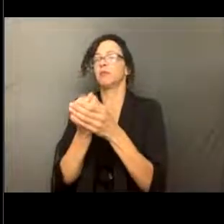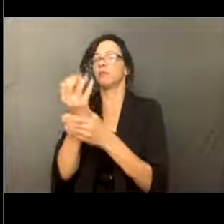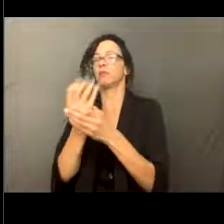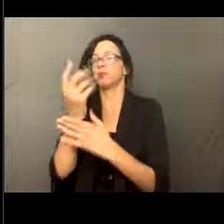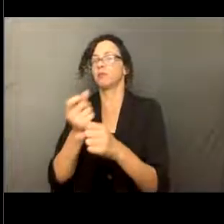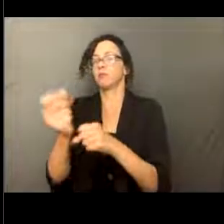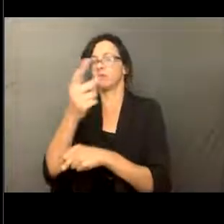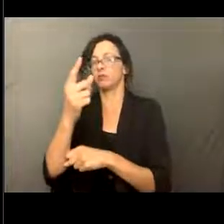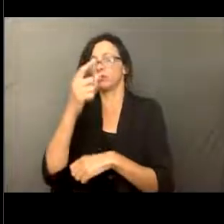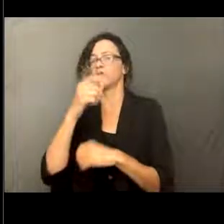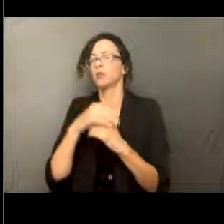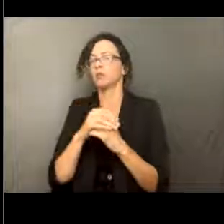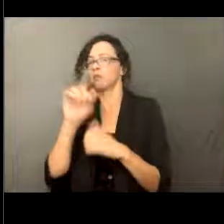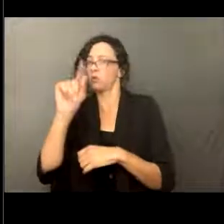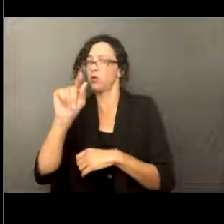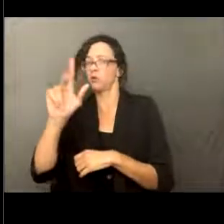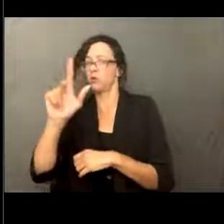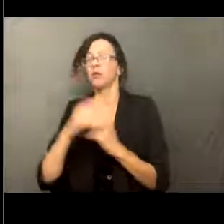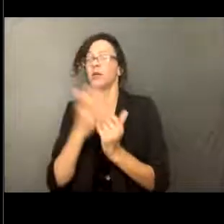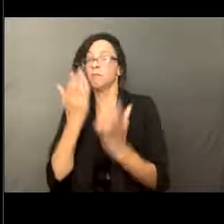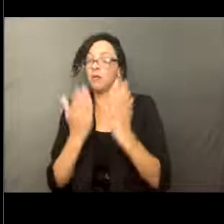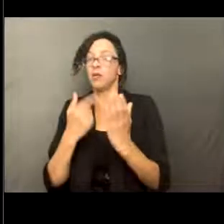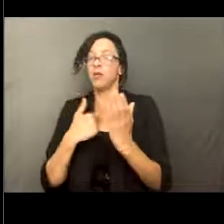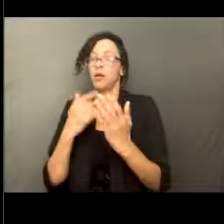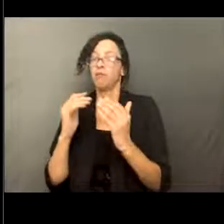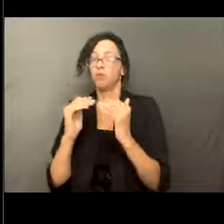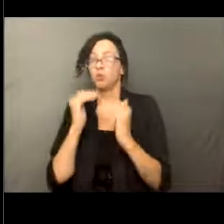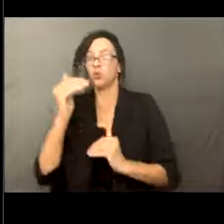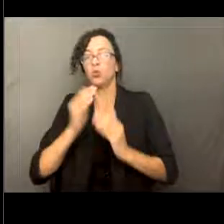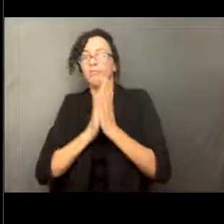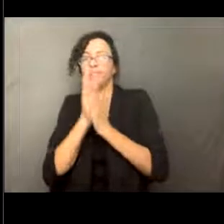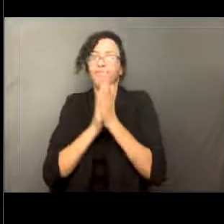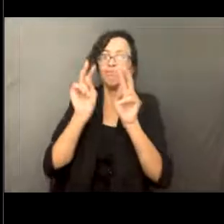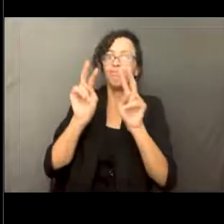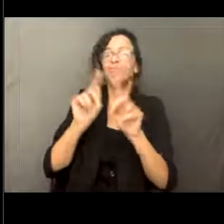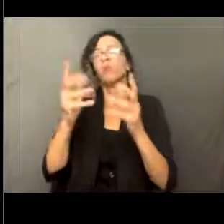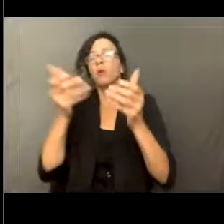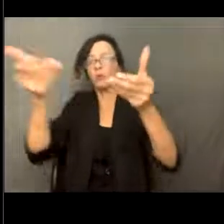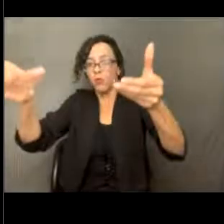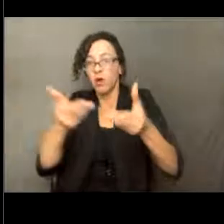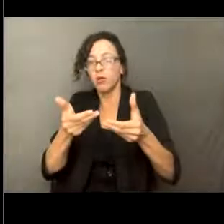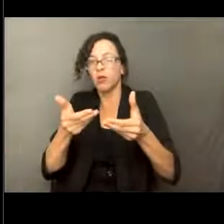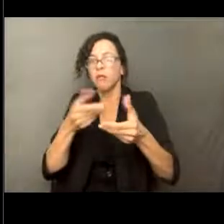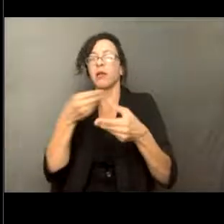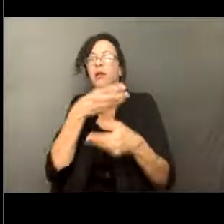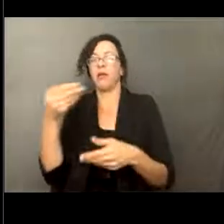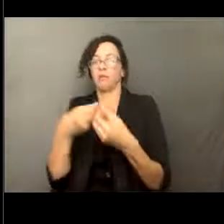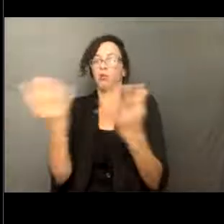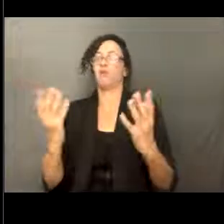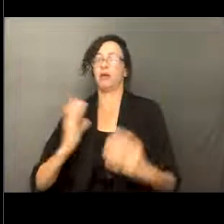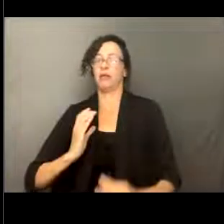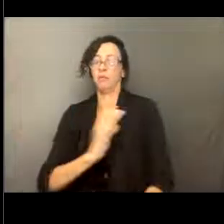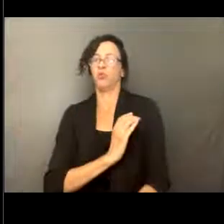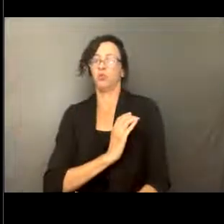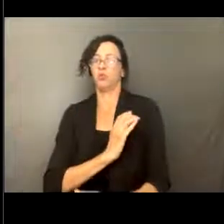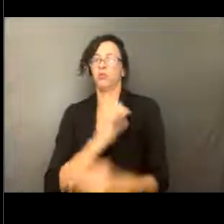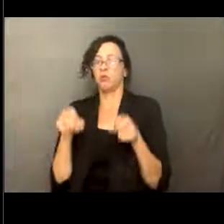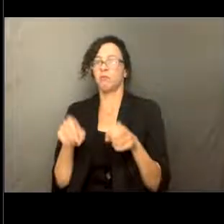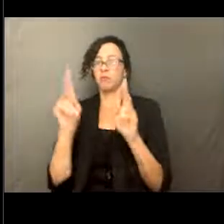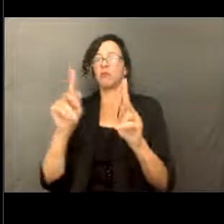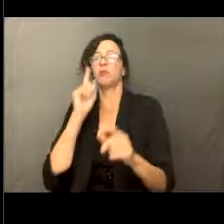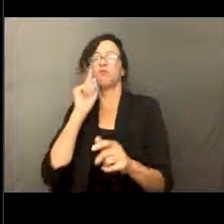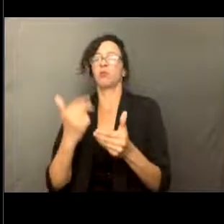would love to welcome and invite the commission, provide you the opportunity of joining us and our